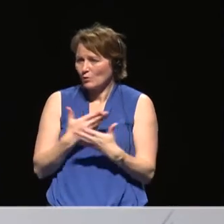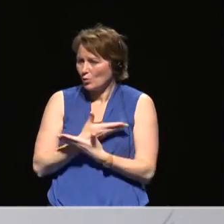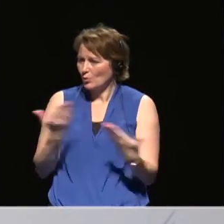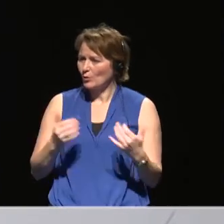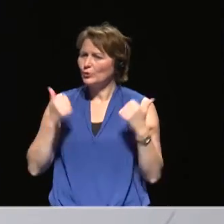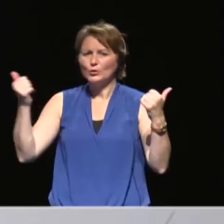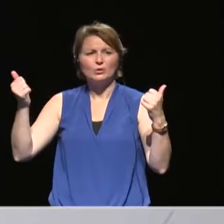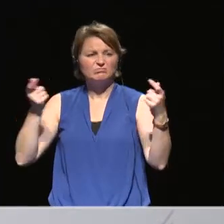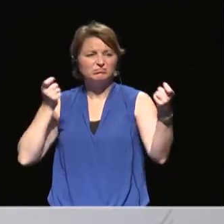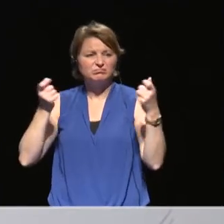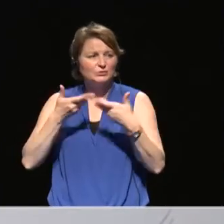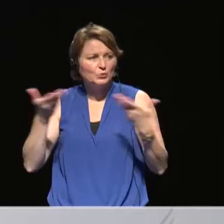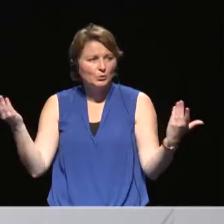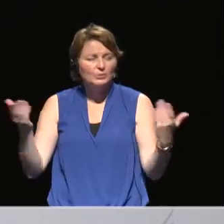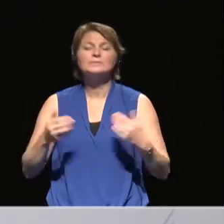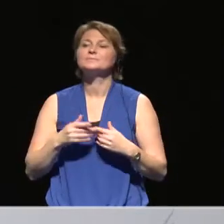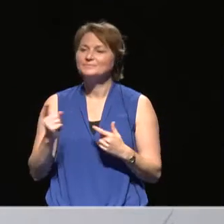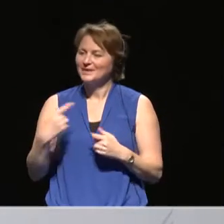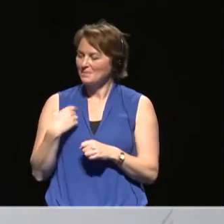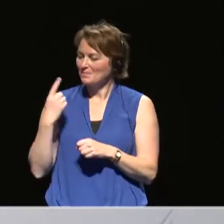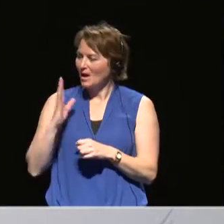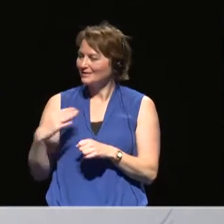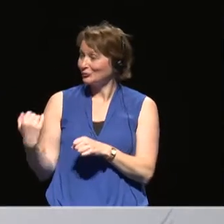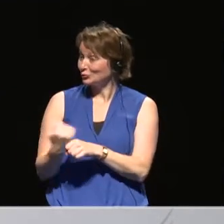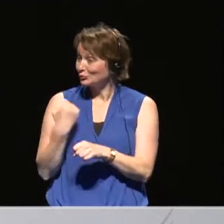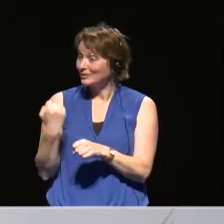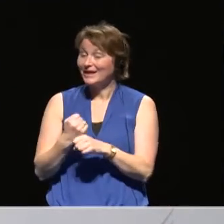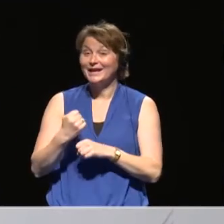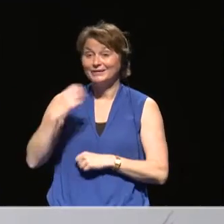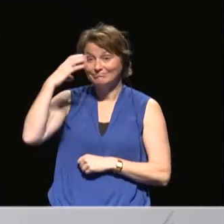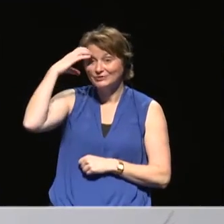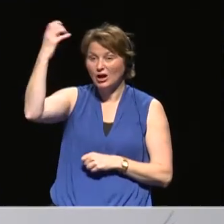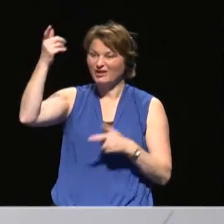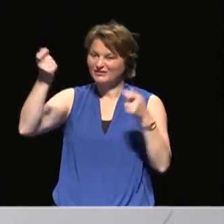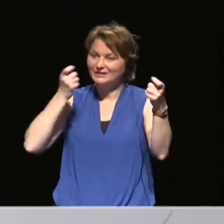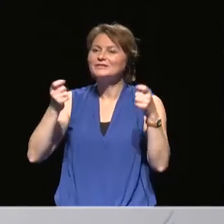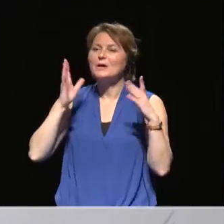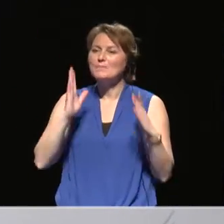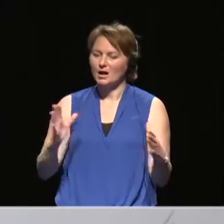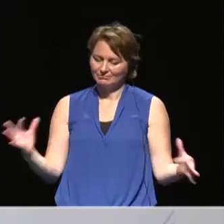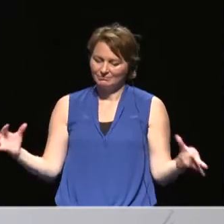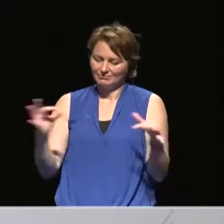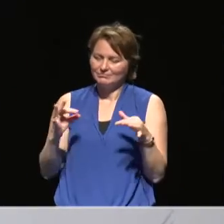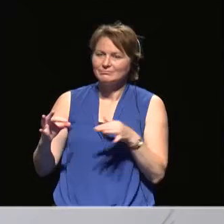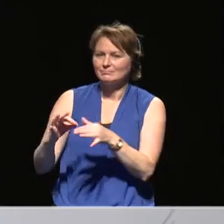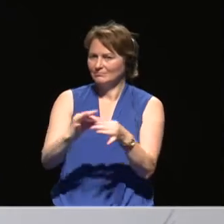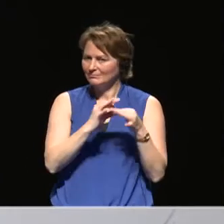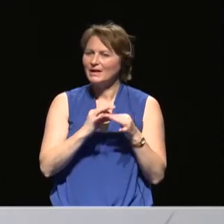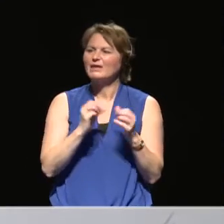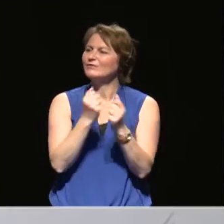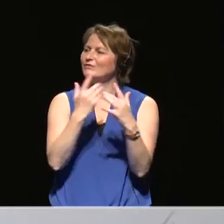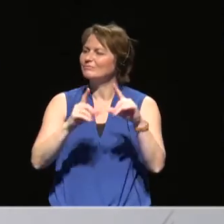governance? And to create good governance means creating cooperation among the various social